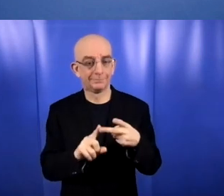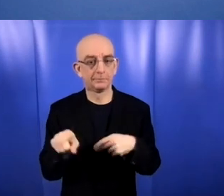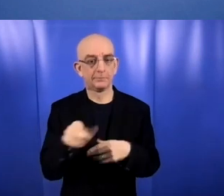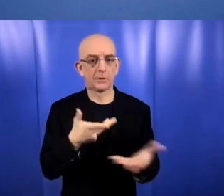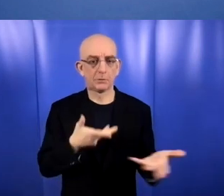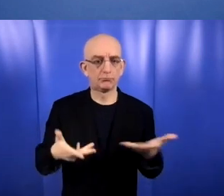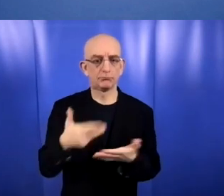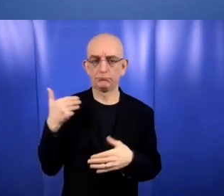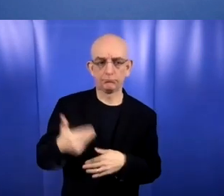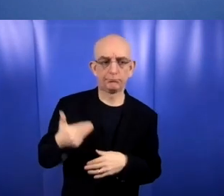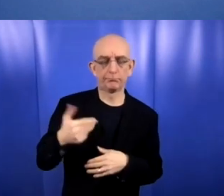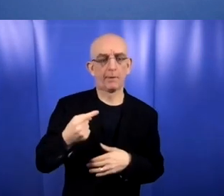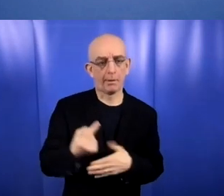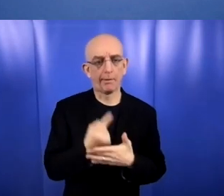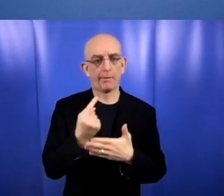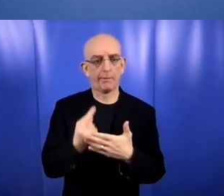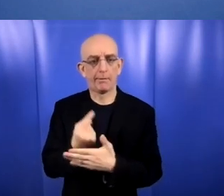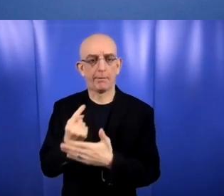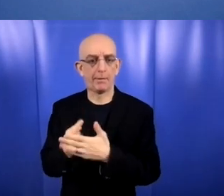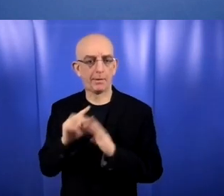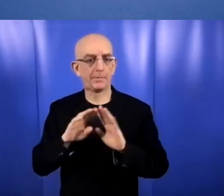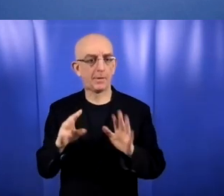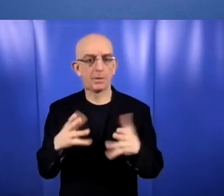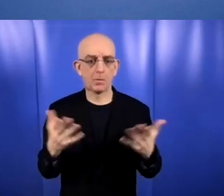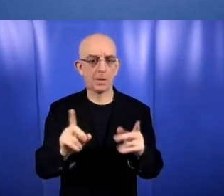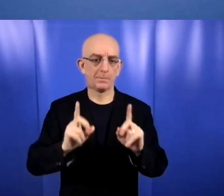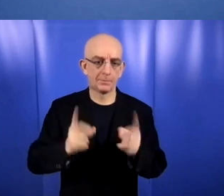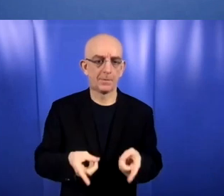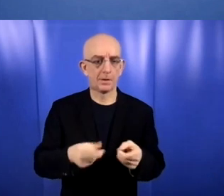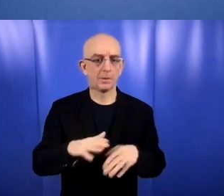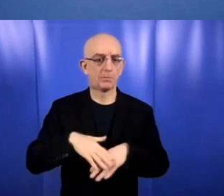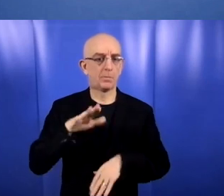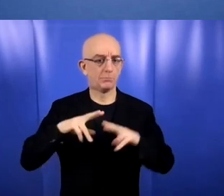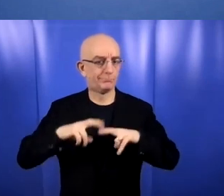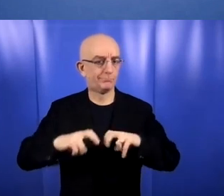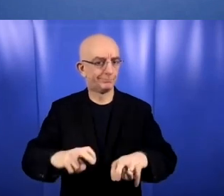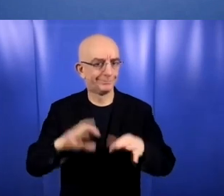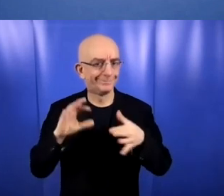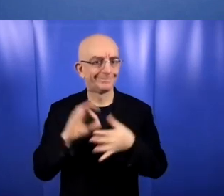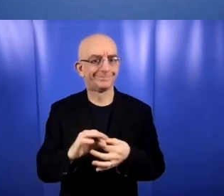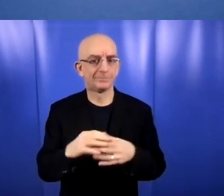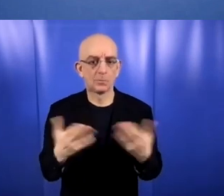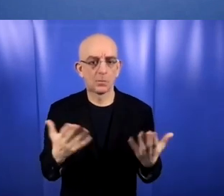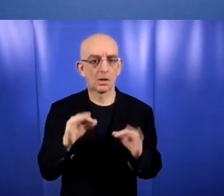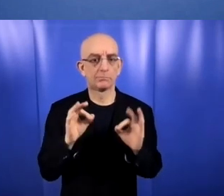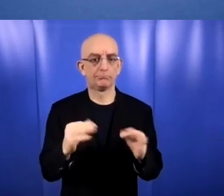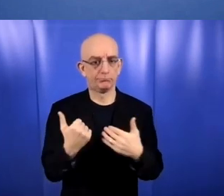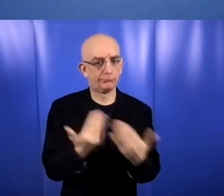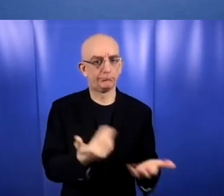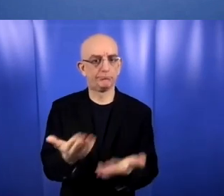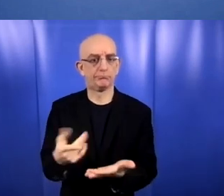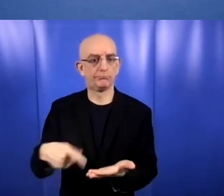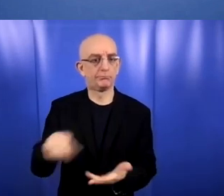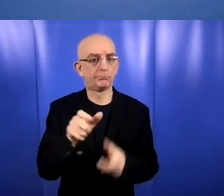potential contributors to local economies and host communities. Very much a subject that's important to continue the research